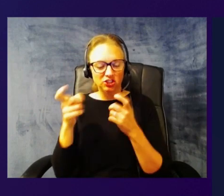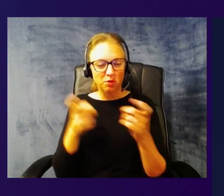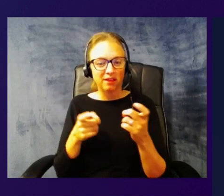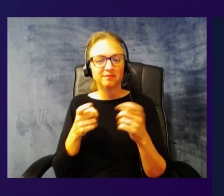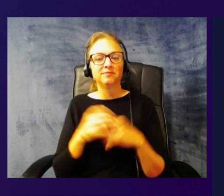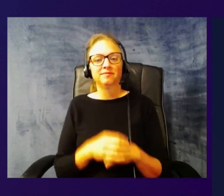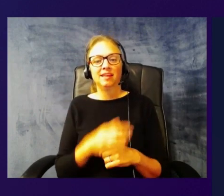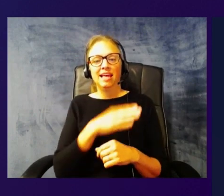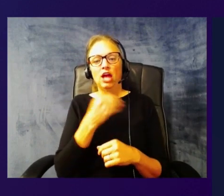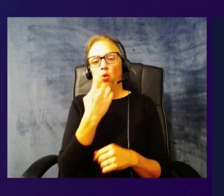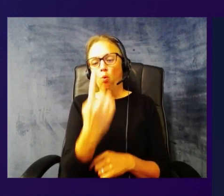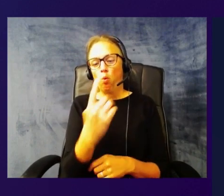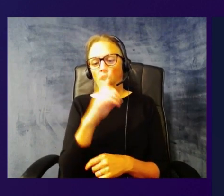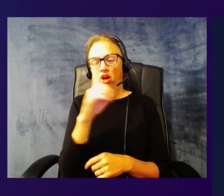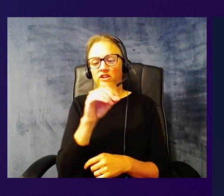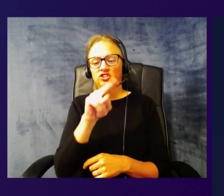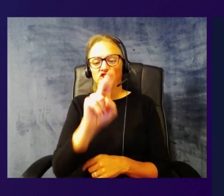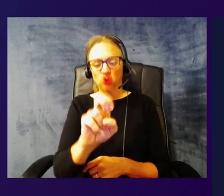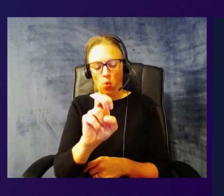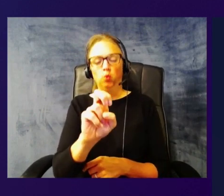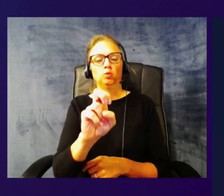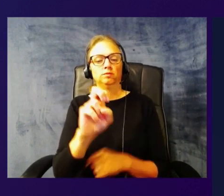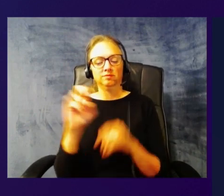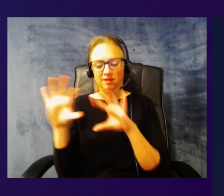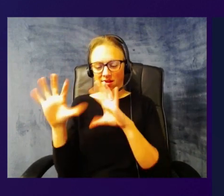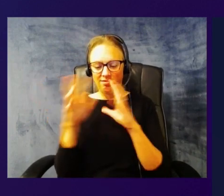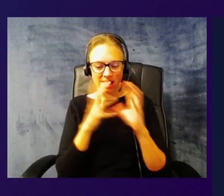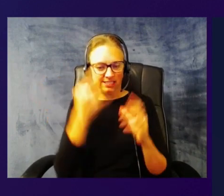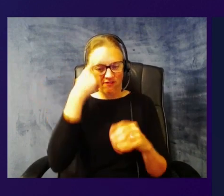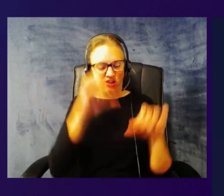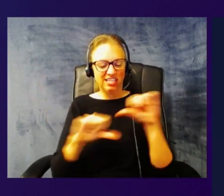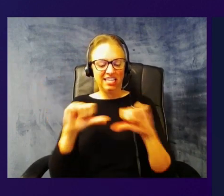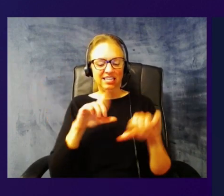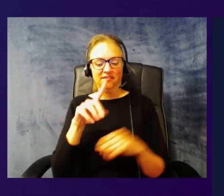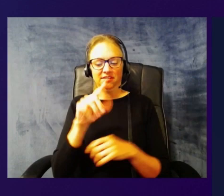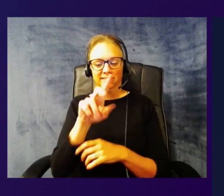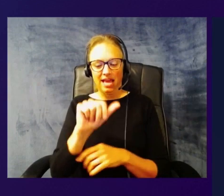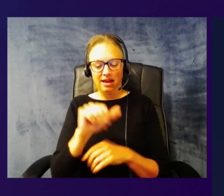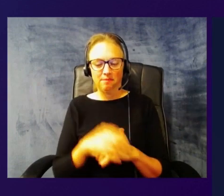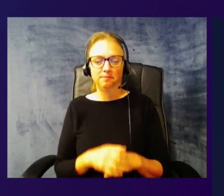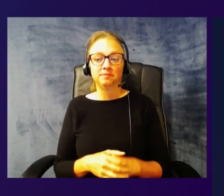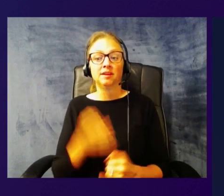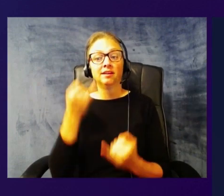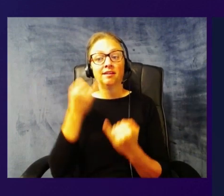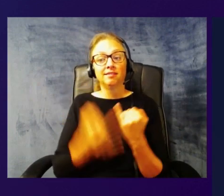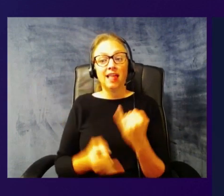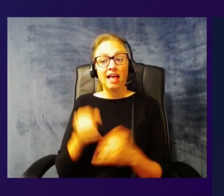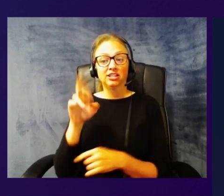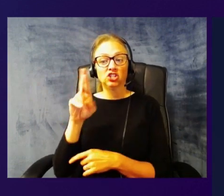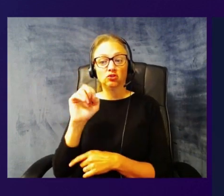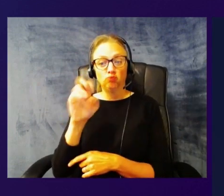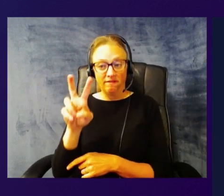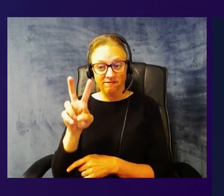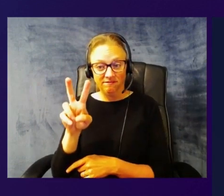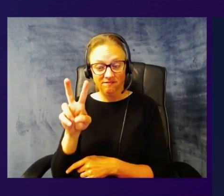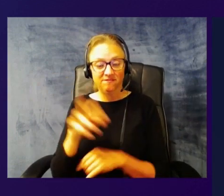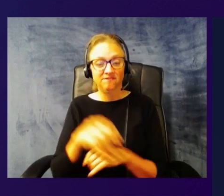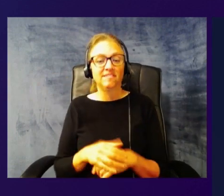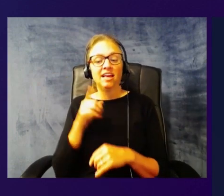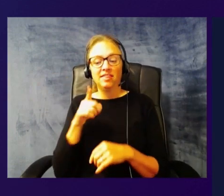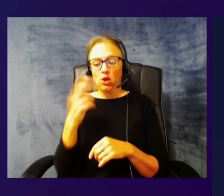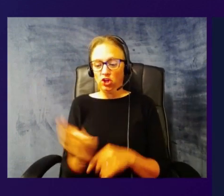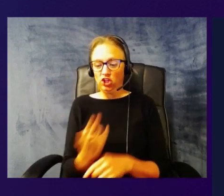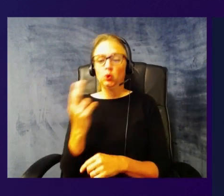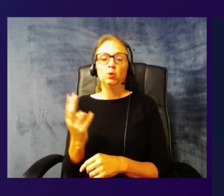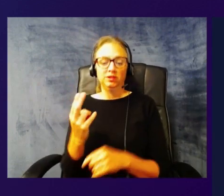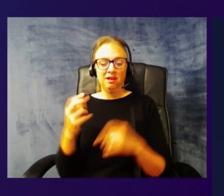storage classes for their scientific data. And lastly, Rev, who was processing terabytes of audio data using a powerful GPU cluster